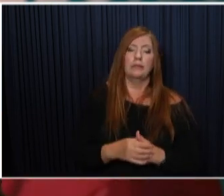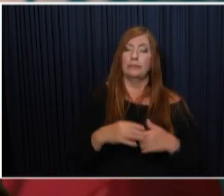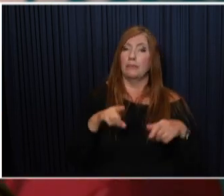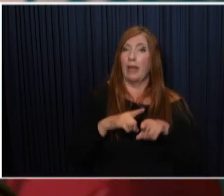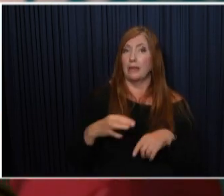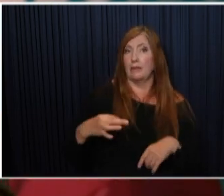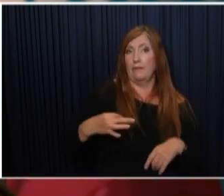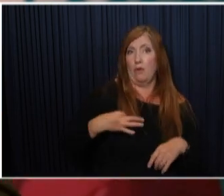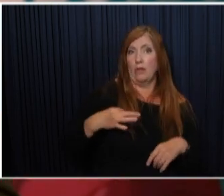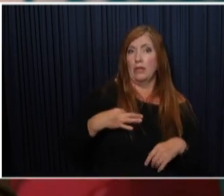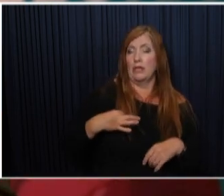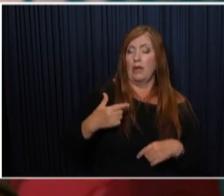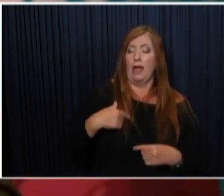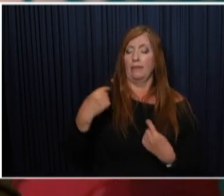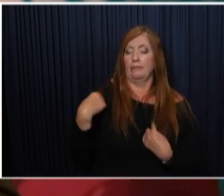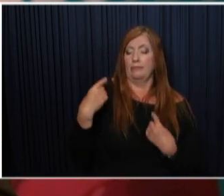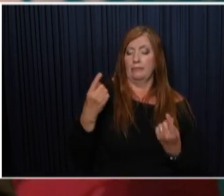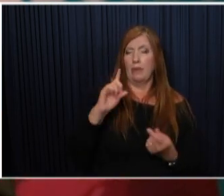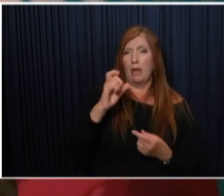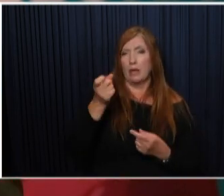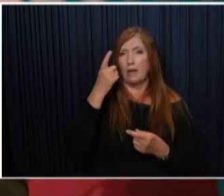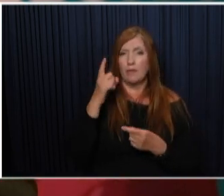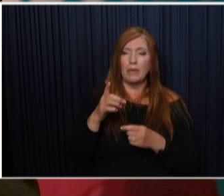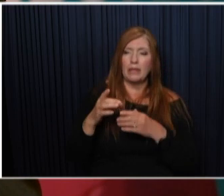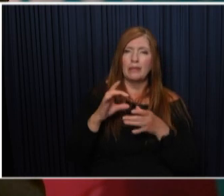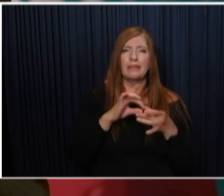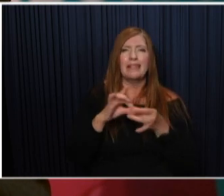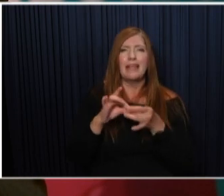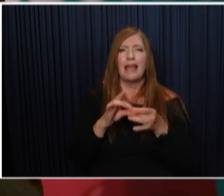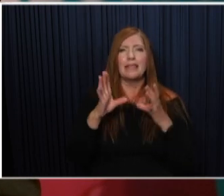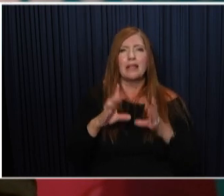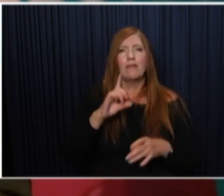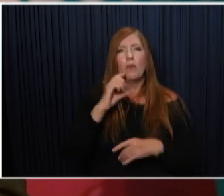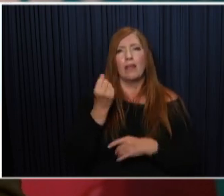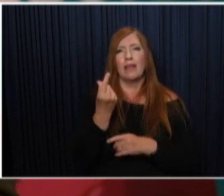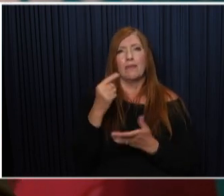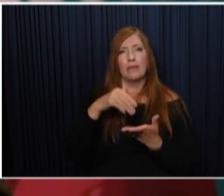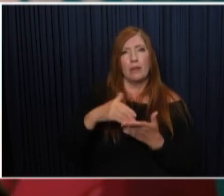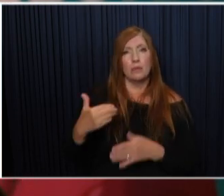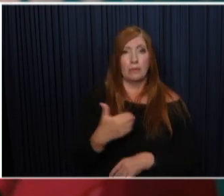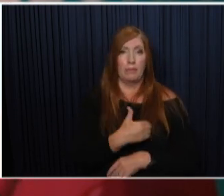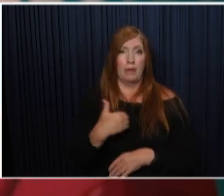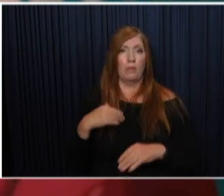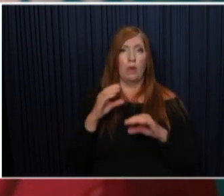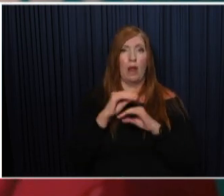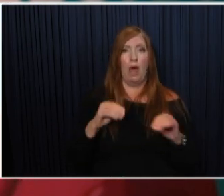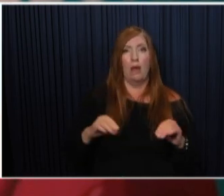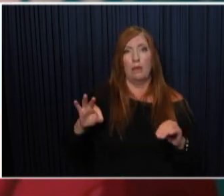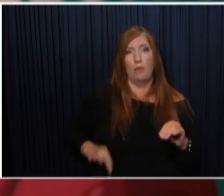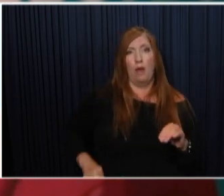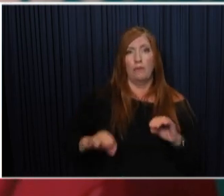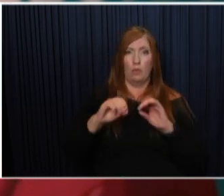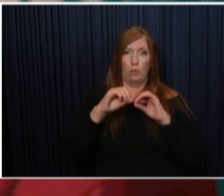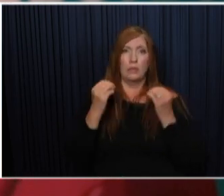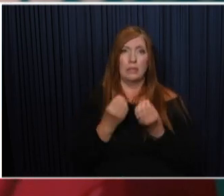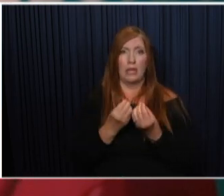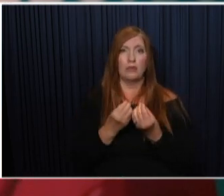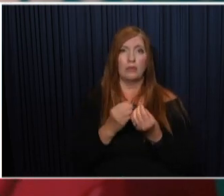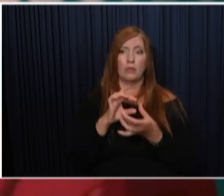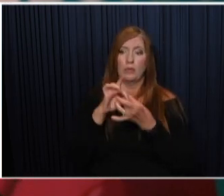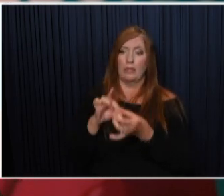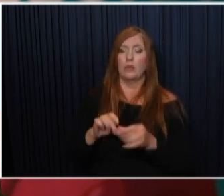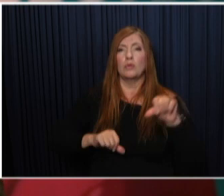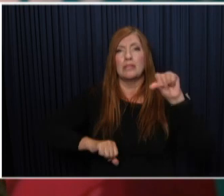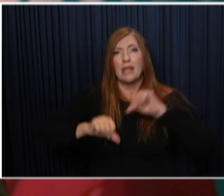volunteer, I've been the government liaison for an 11,000-member nonprofit organization on science